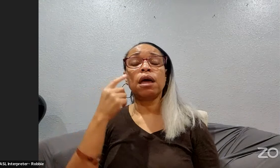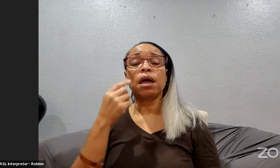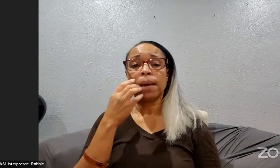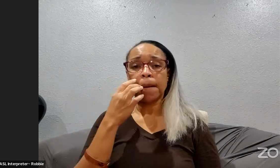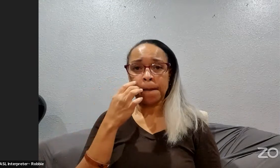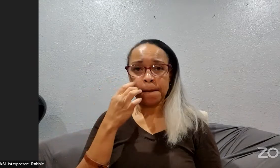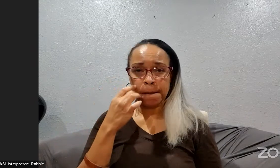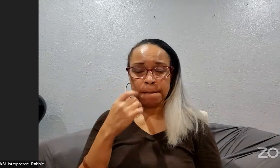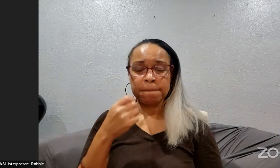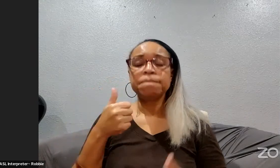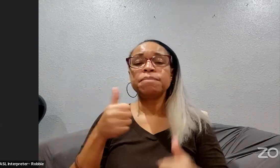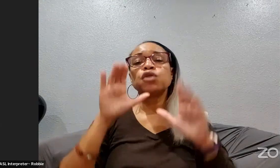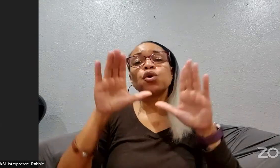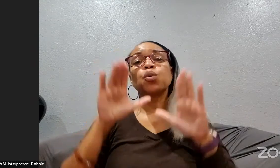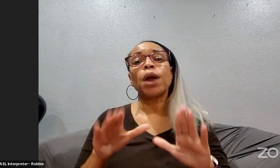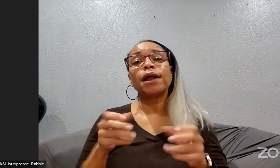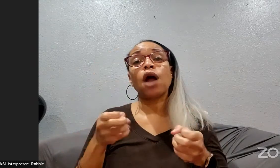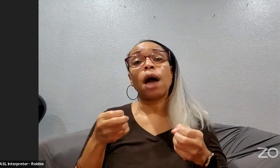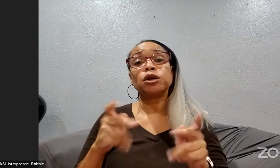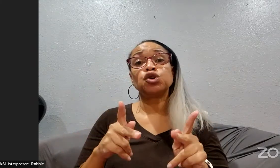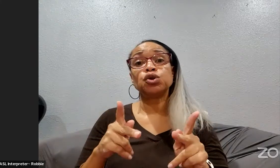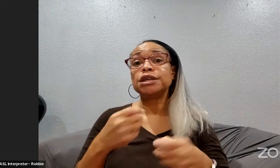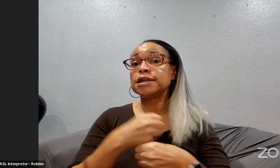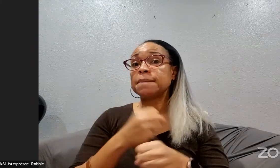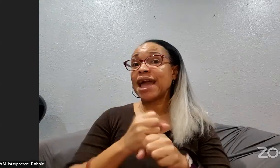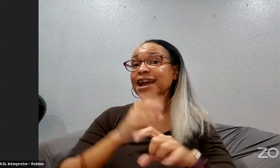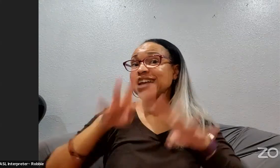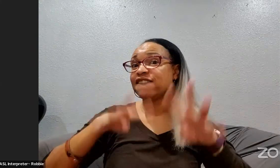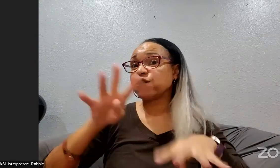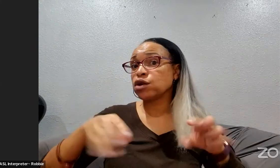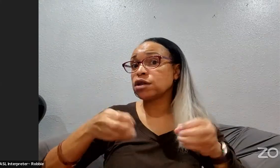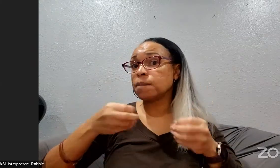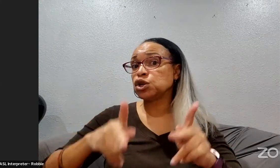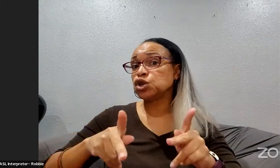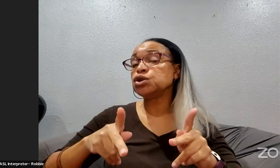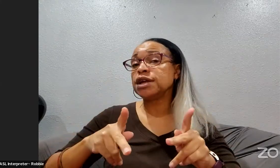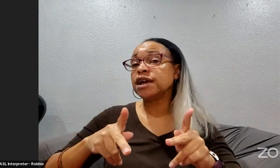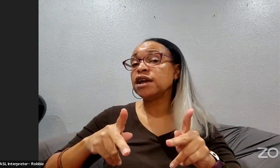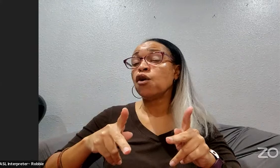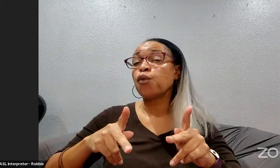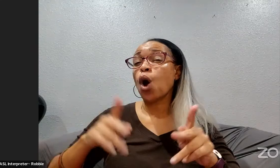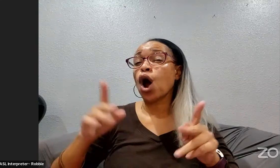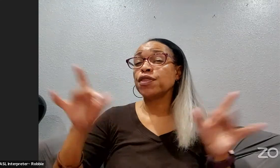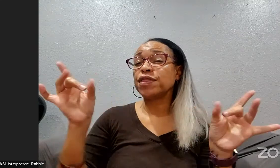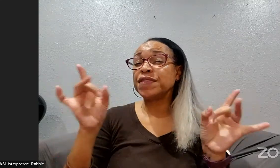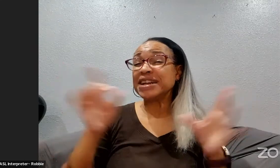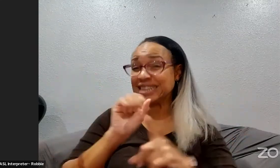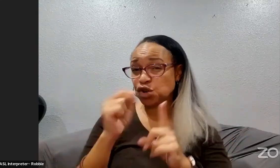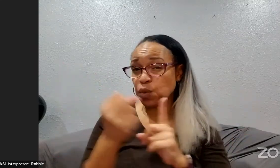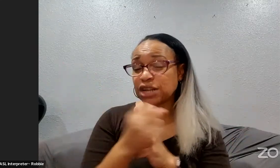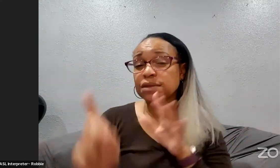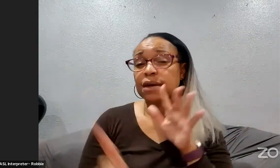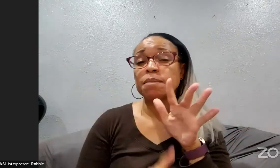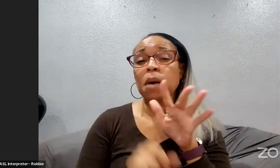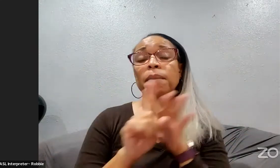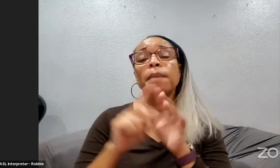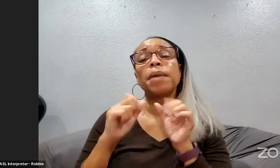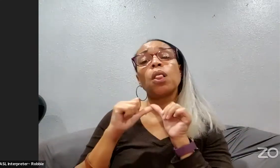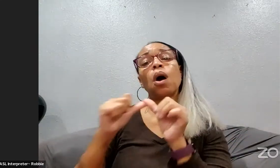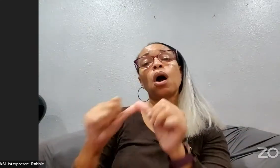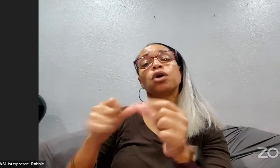great opportunity we've had to build a diverse group of organizations to deal with both crises that arise and normal long-term